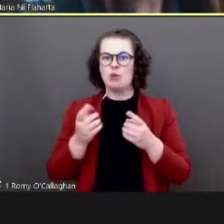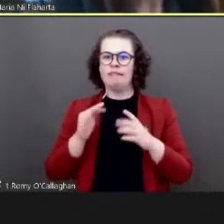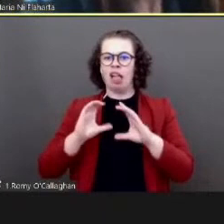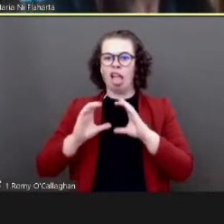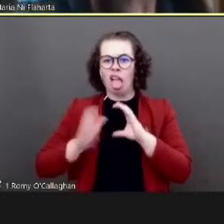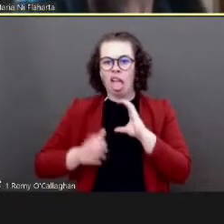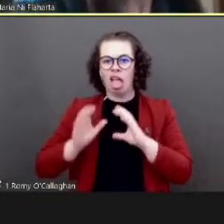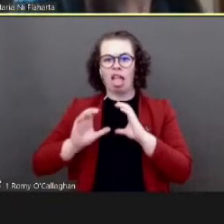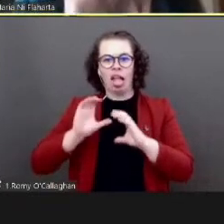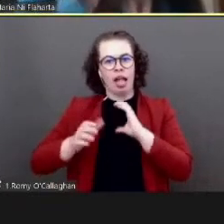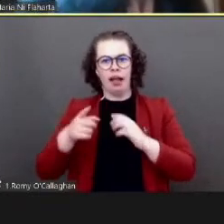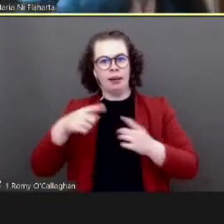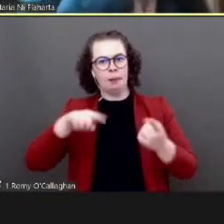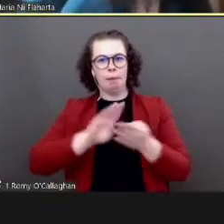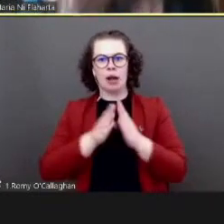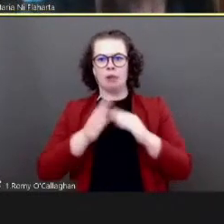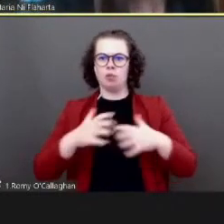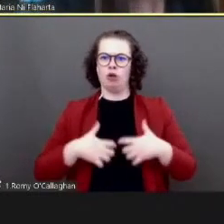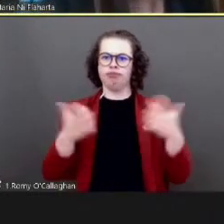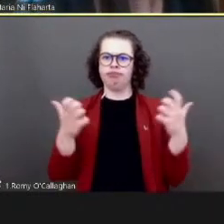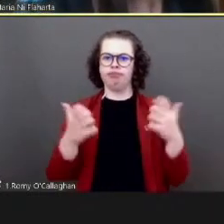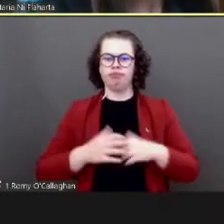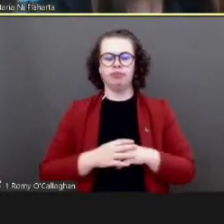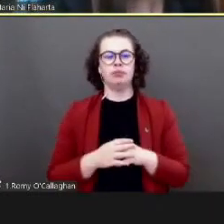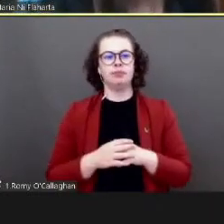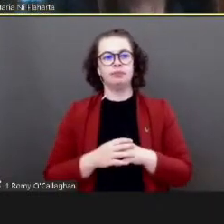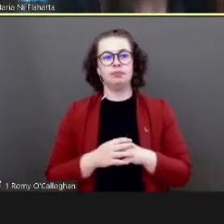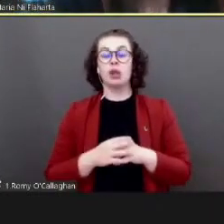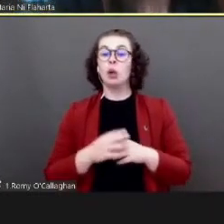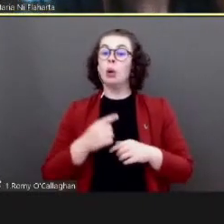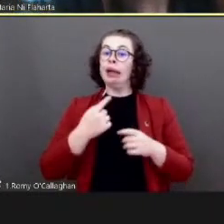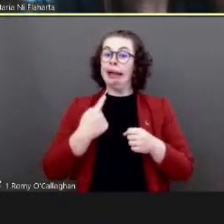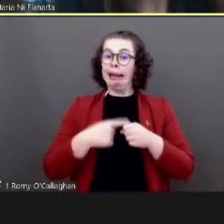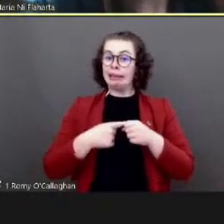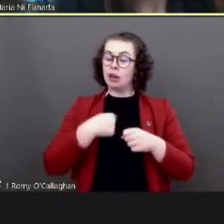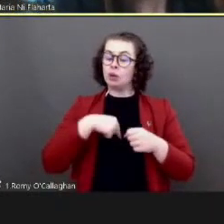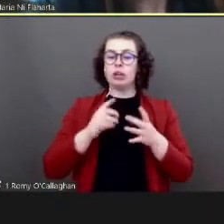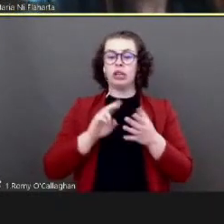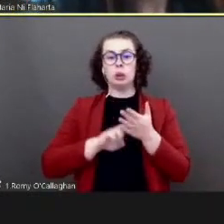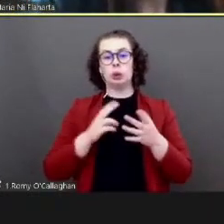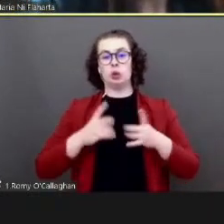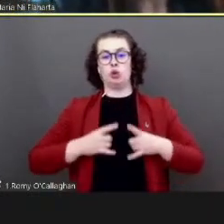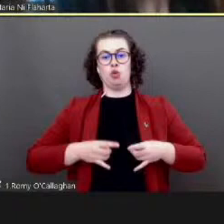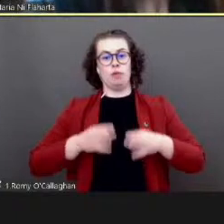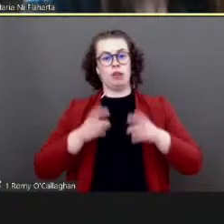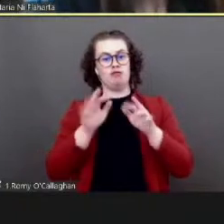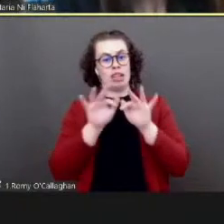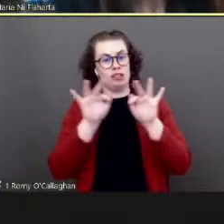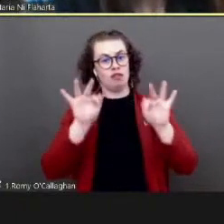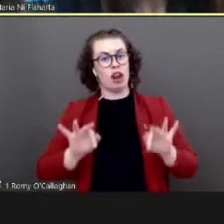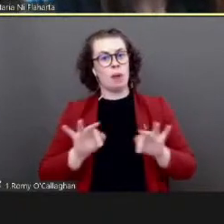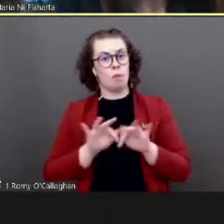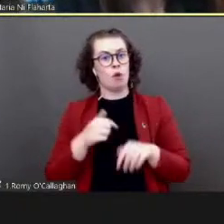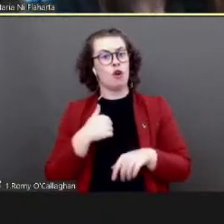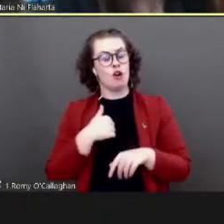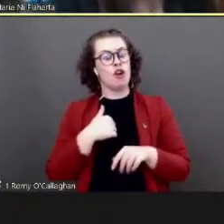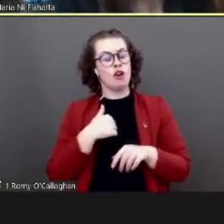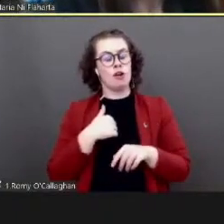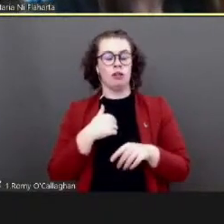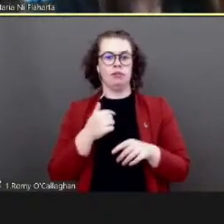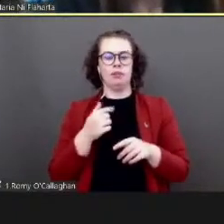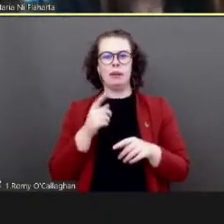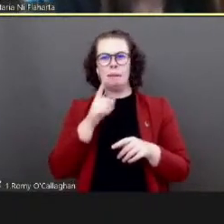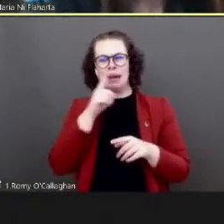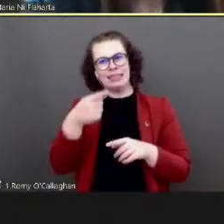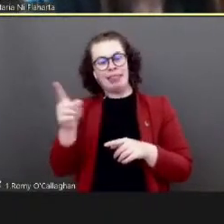please? So we also, again, we used a human rights framework for the project. There was very minimal understanding of